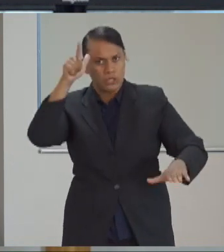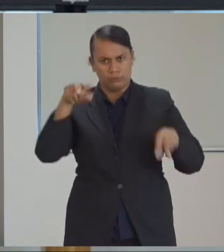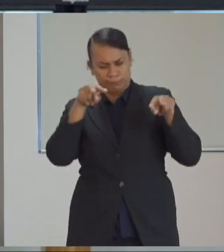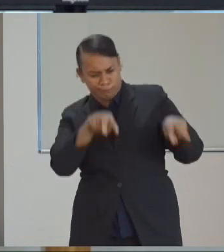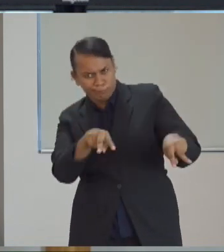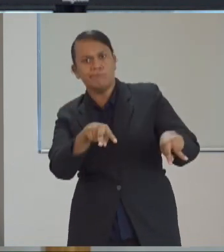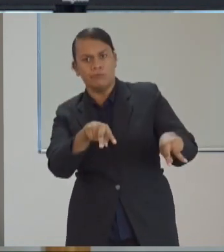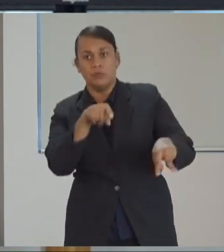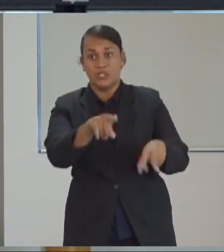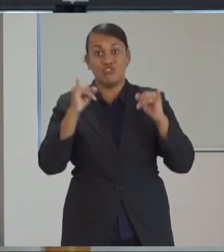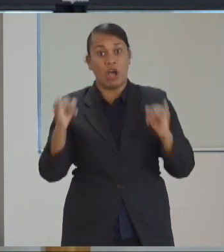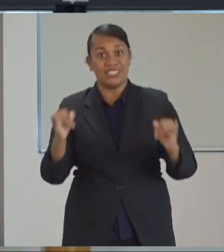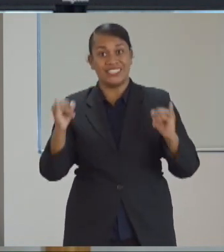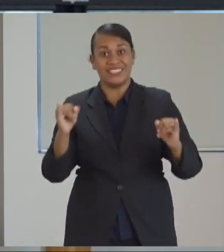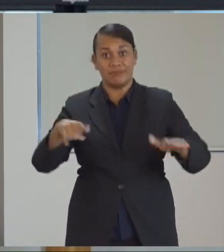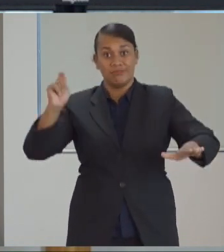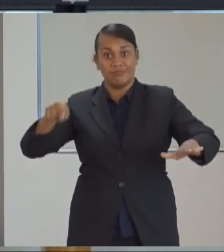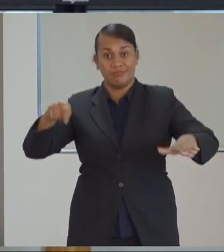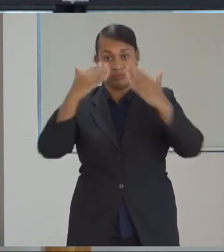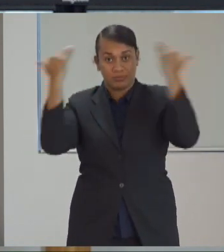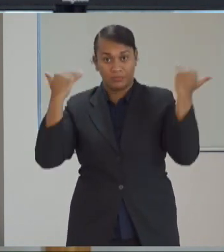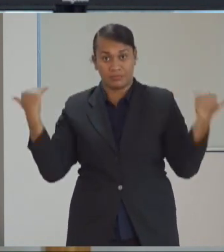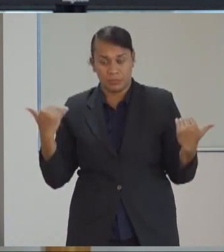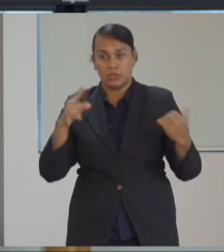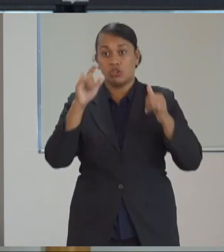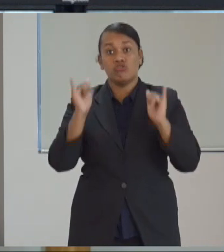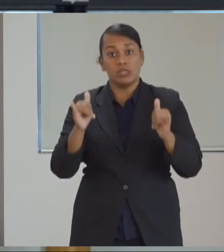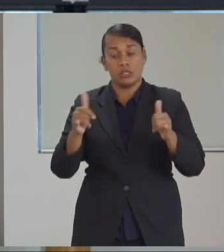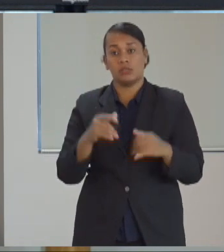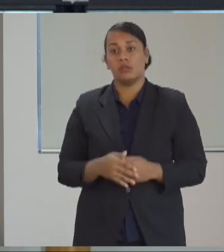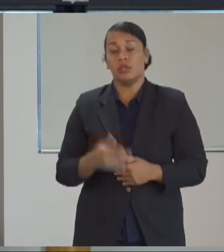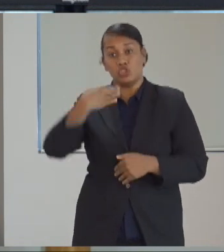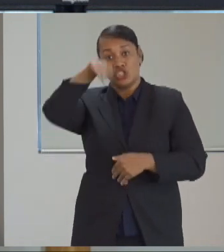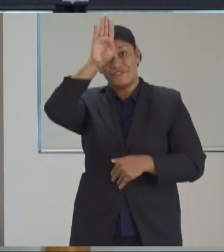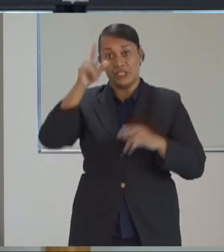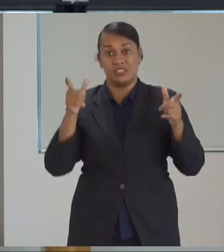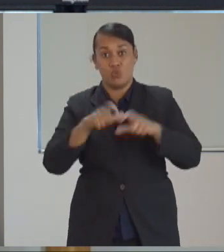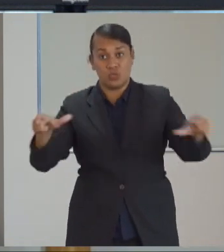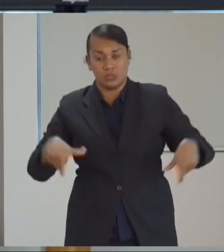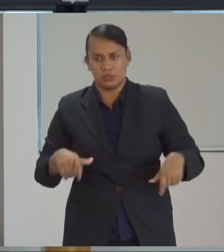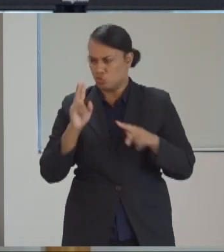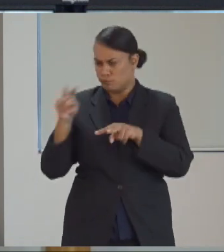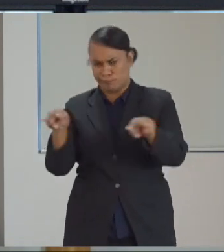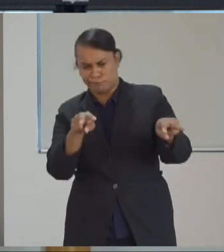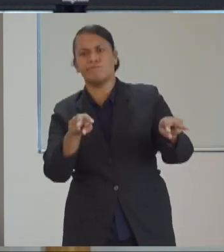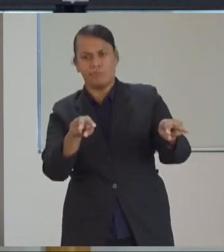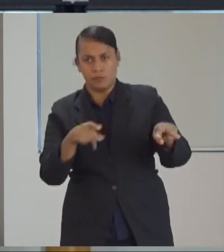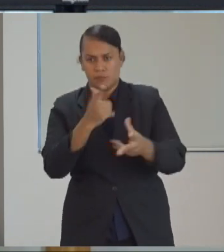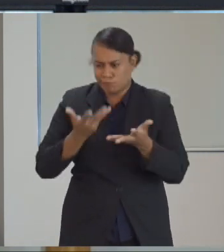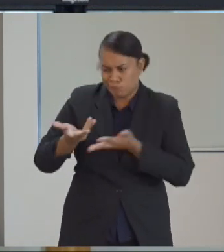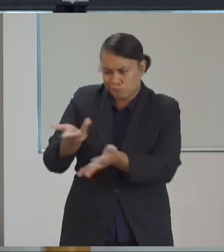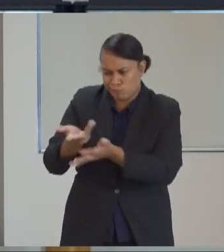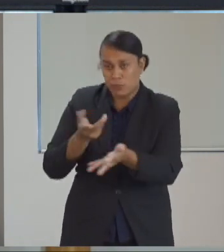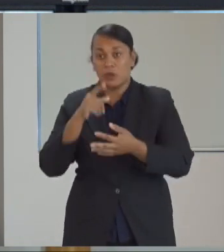the spotlight on the magistracy, and hopefully that they'll be able to, look at how they're giving these